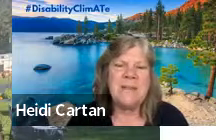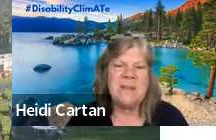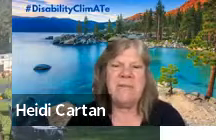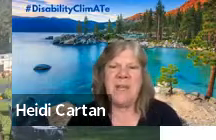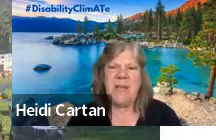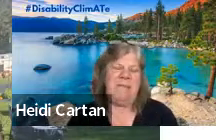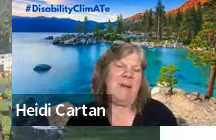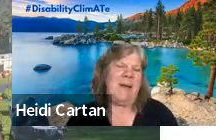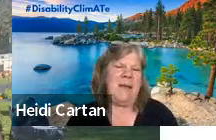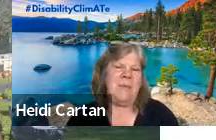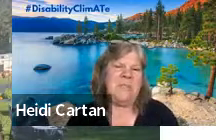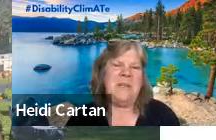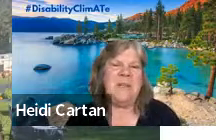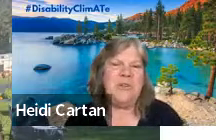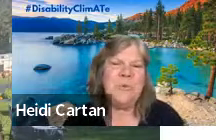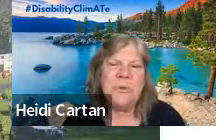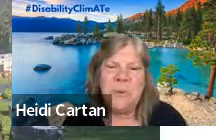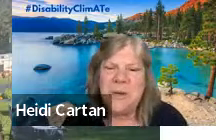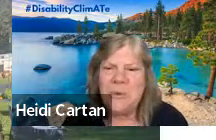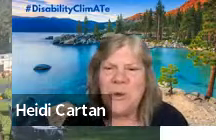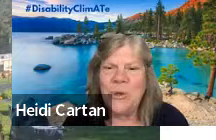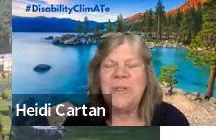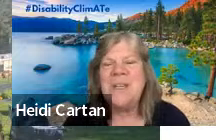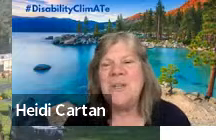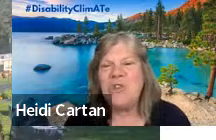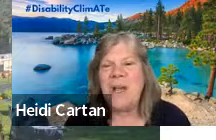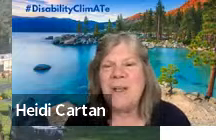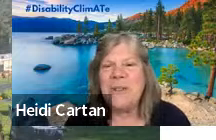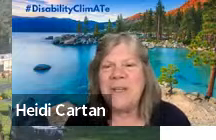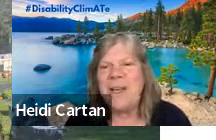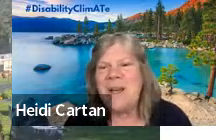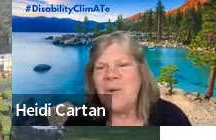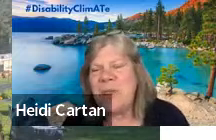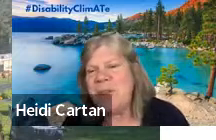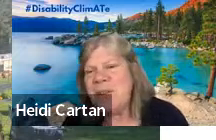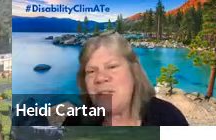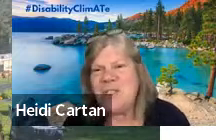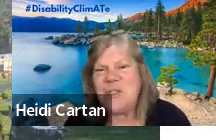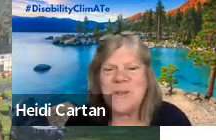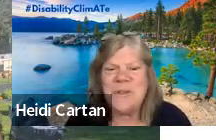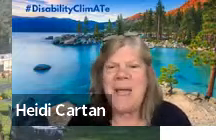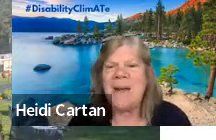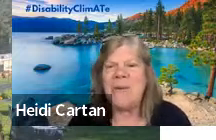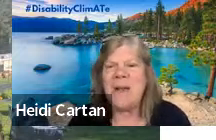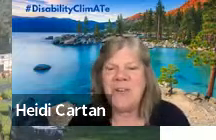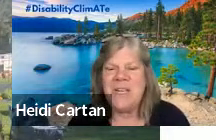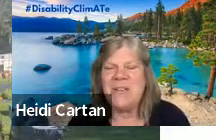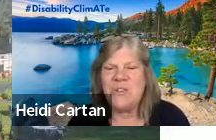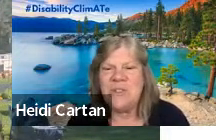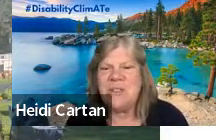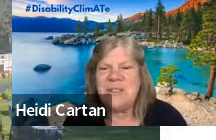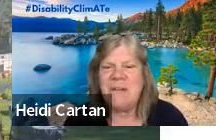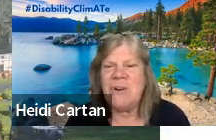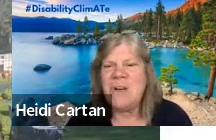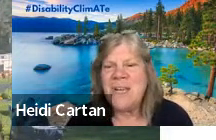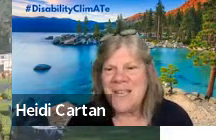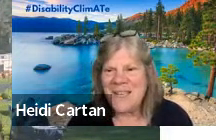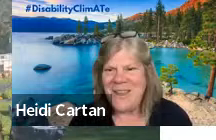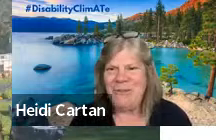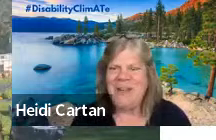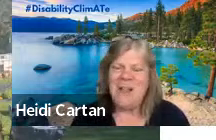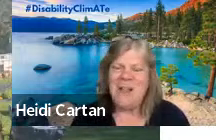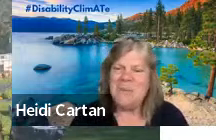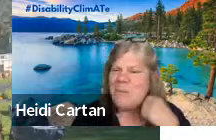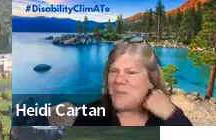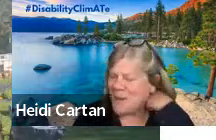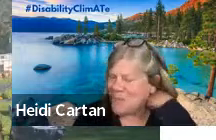right is of I would say 2 or 3 year old child with his sister in the background. And he has just discovered that